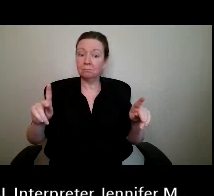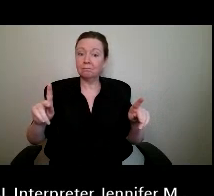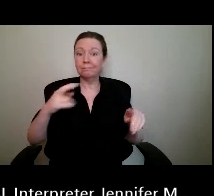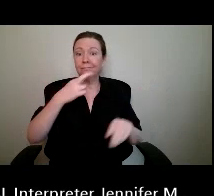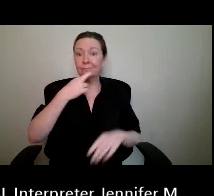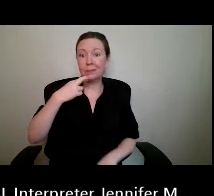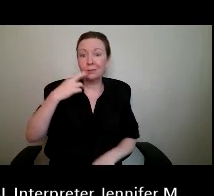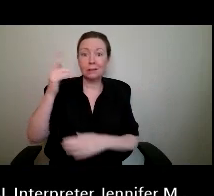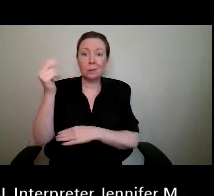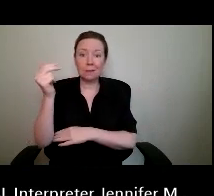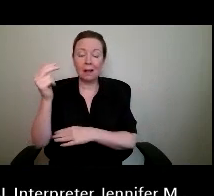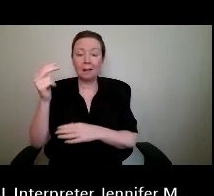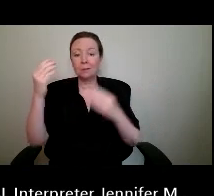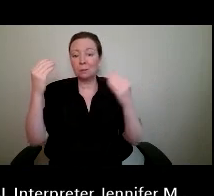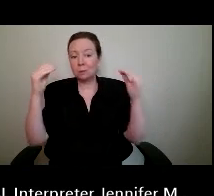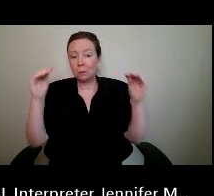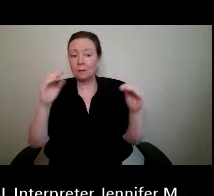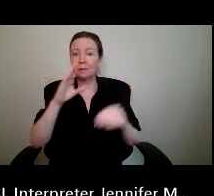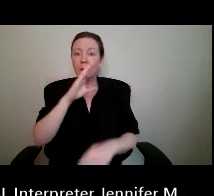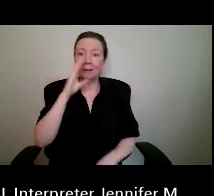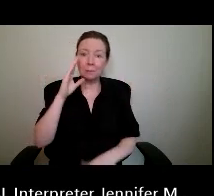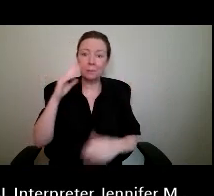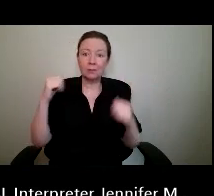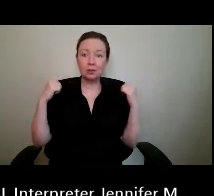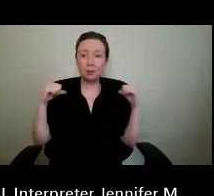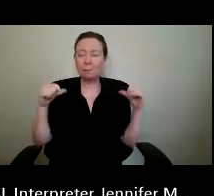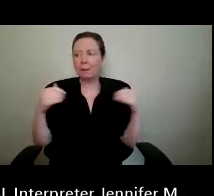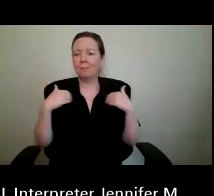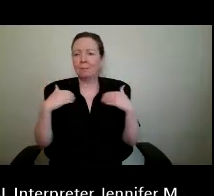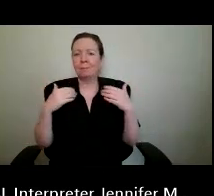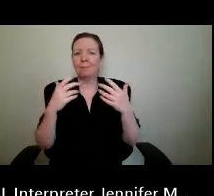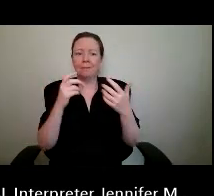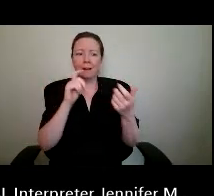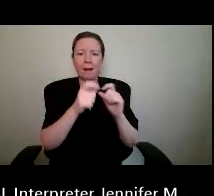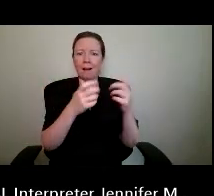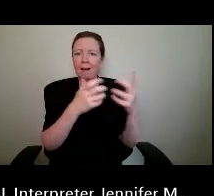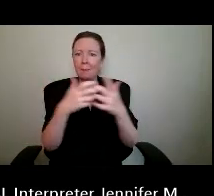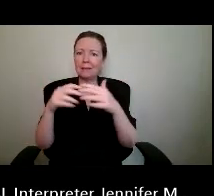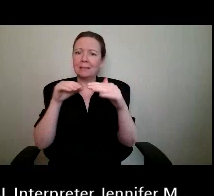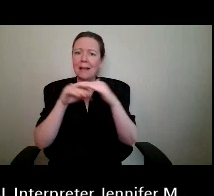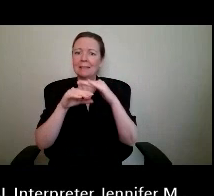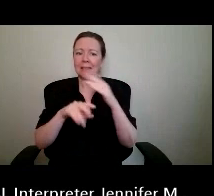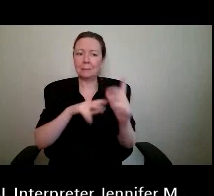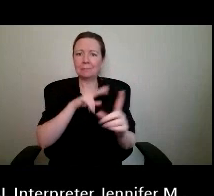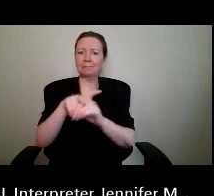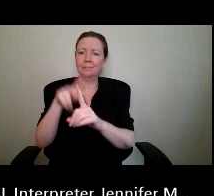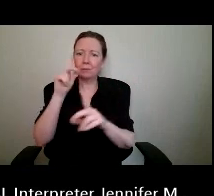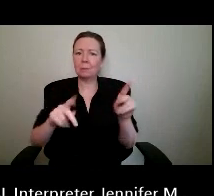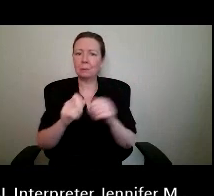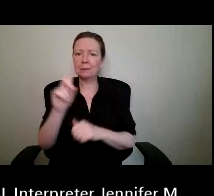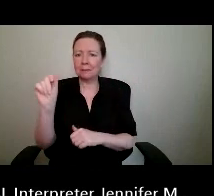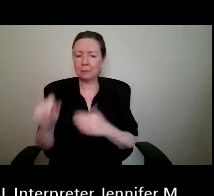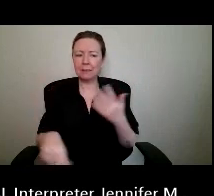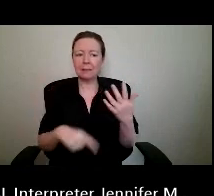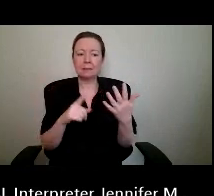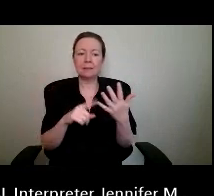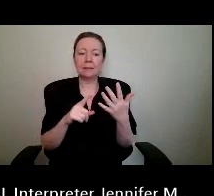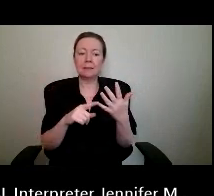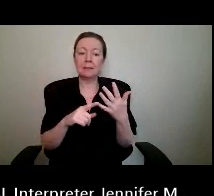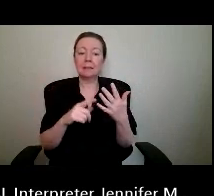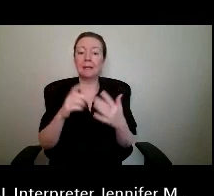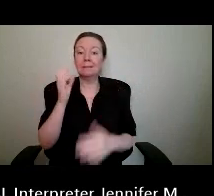restaurants, hotels, retail stores, hospitals, gyms, that they have accommodations and accessibility to individuals with disabilities. And then the last